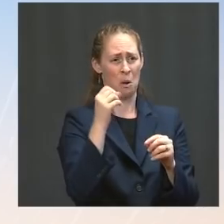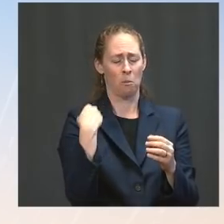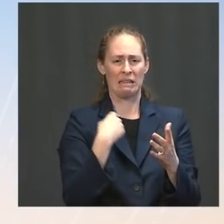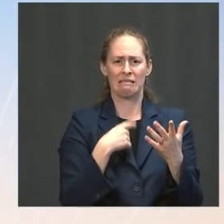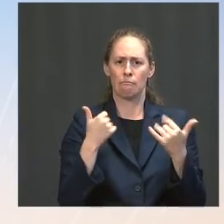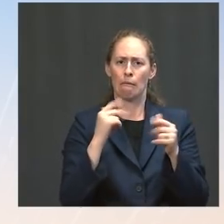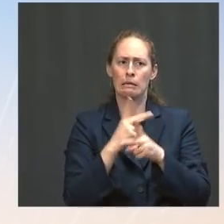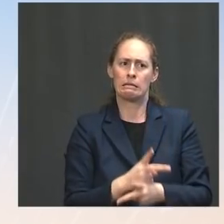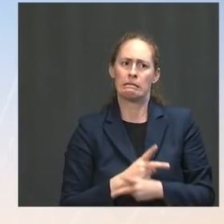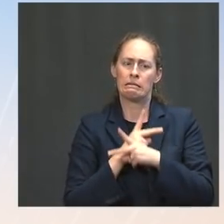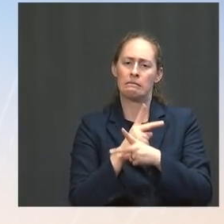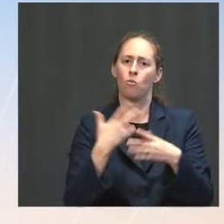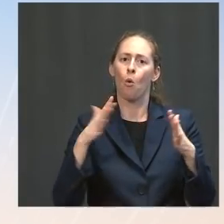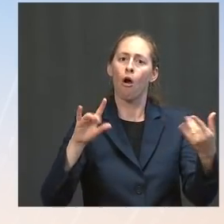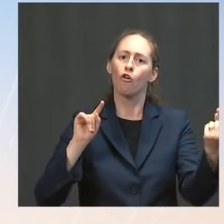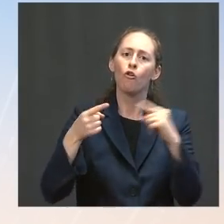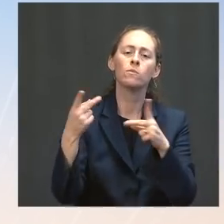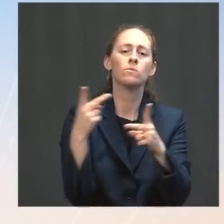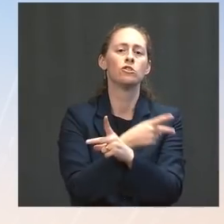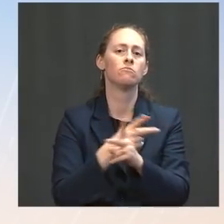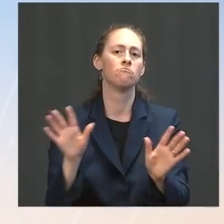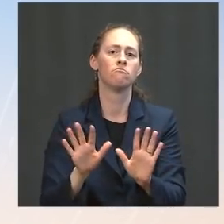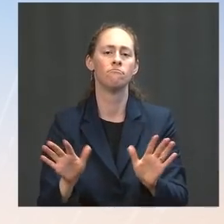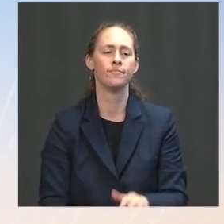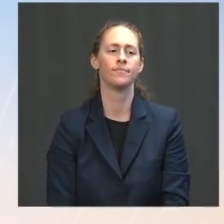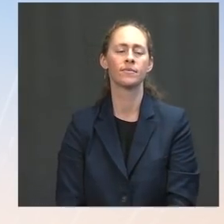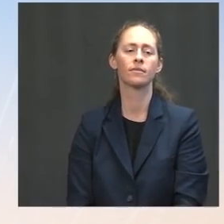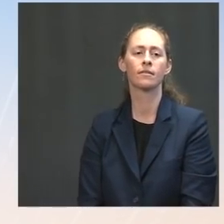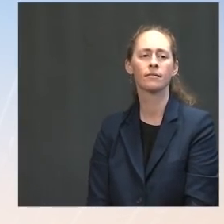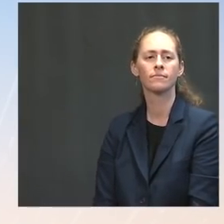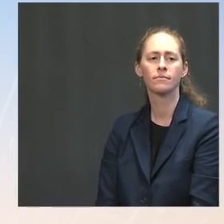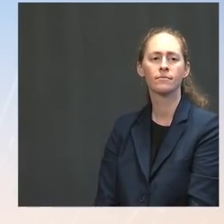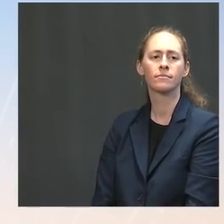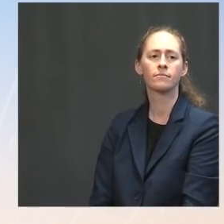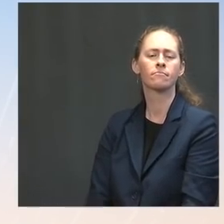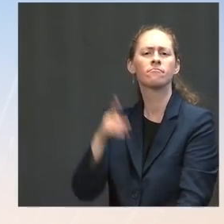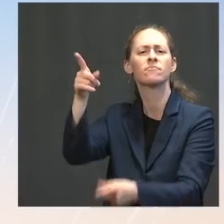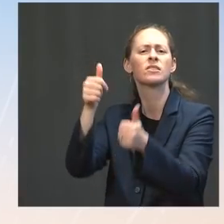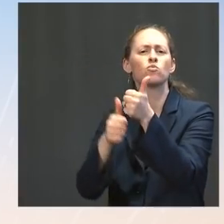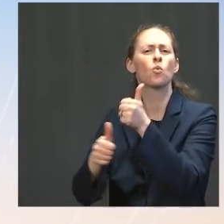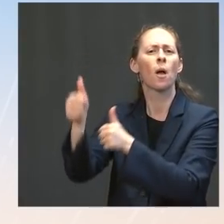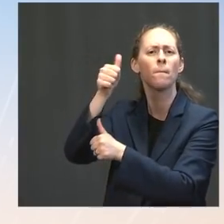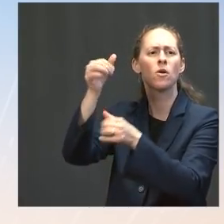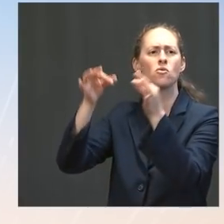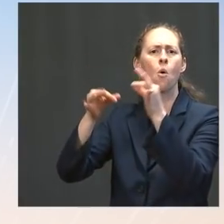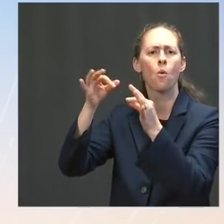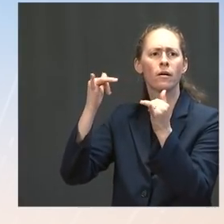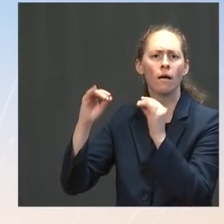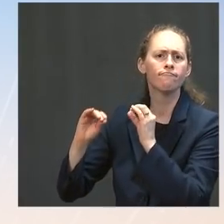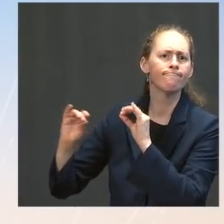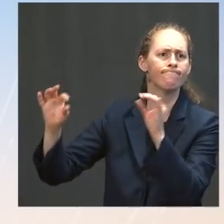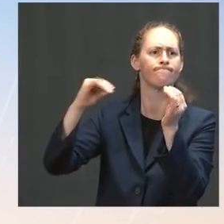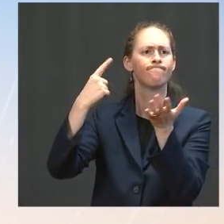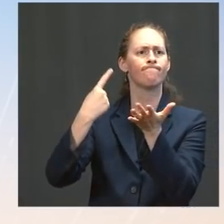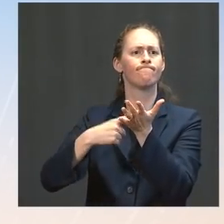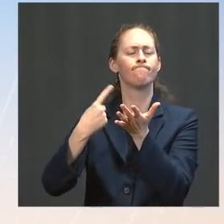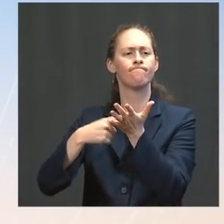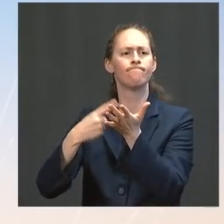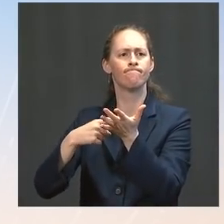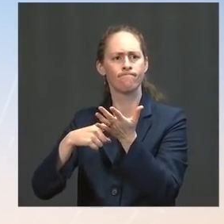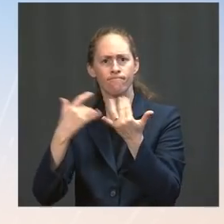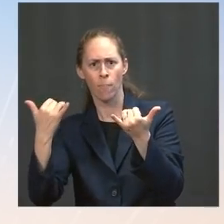preferable to their lives being threatened. And one more question here Sure. is that, okay, so assume that the people that are vetted, once they're